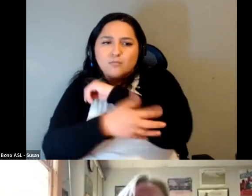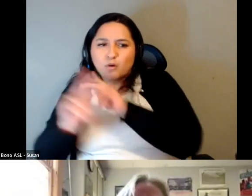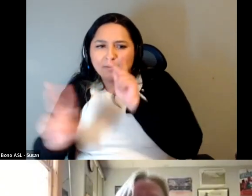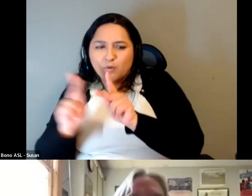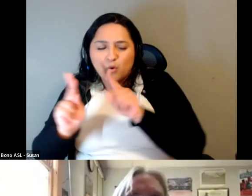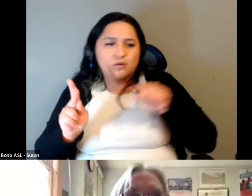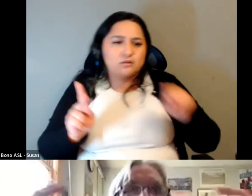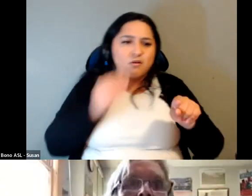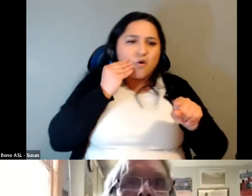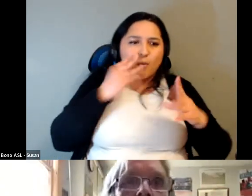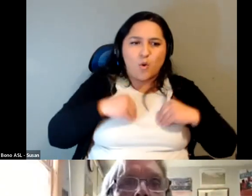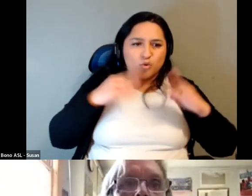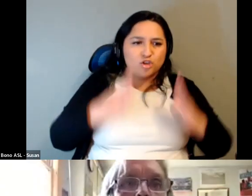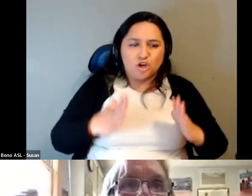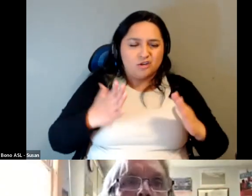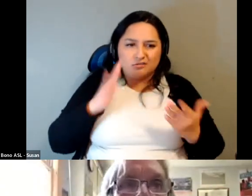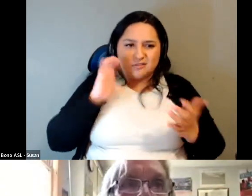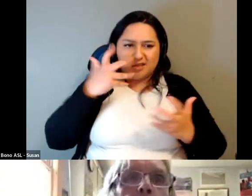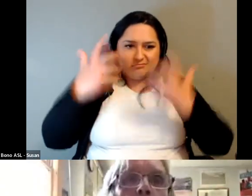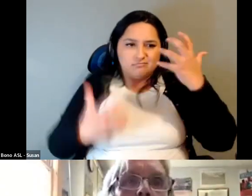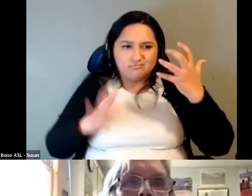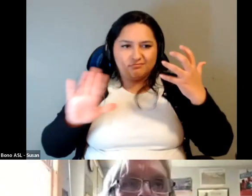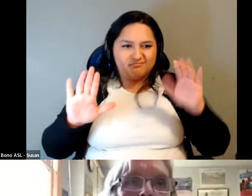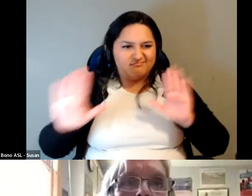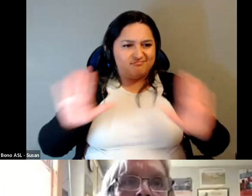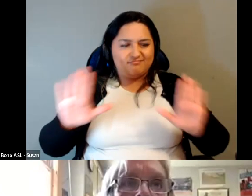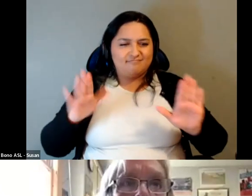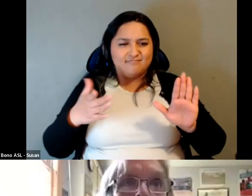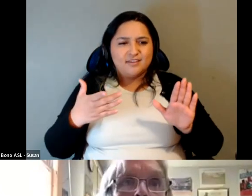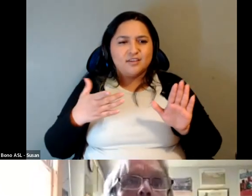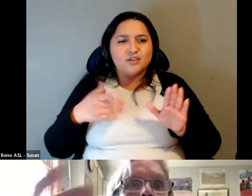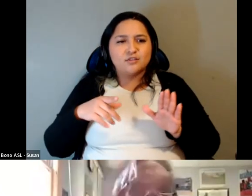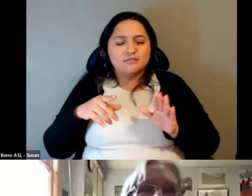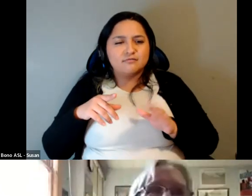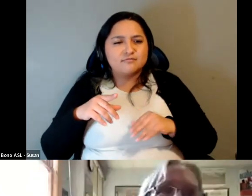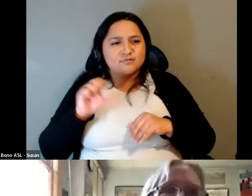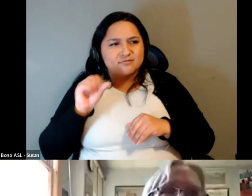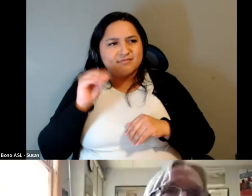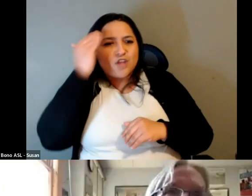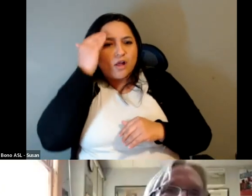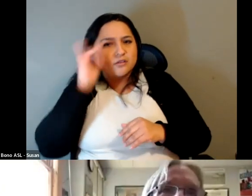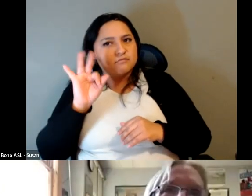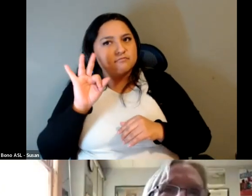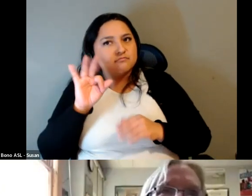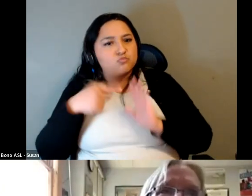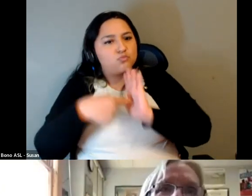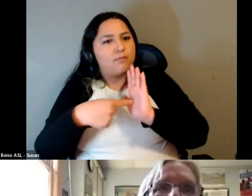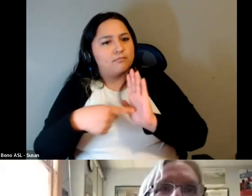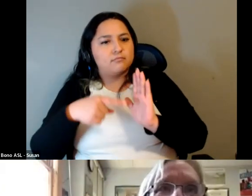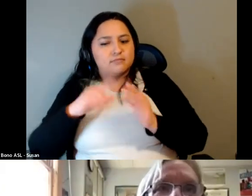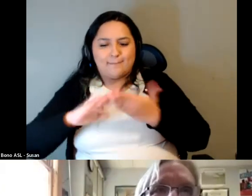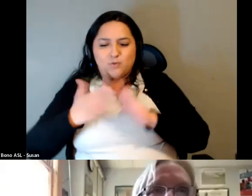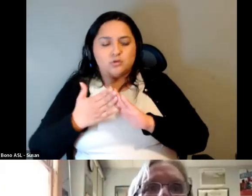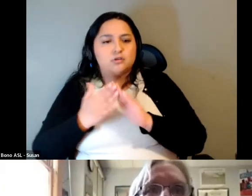the knowledge that you need to be able to rep your community with integrity, which means you got to be following the lead